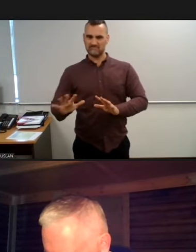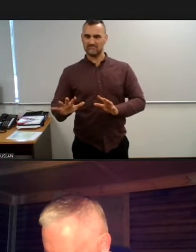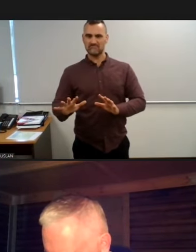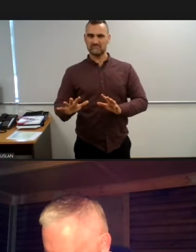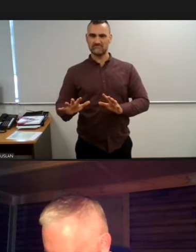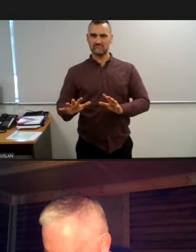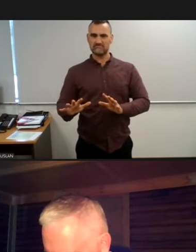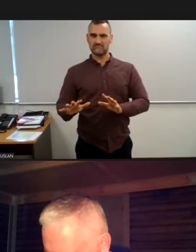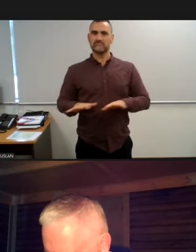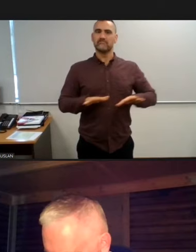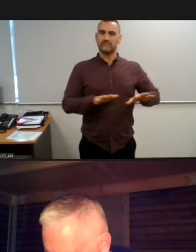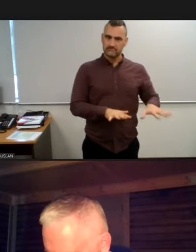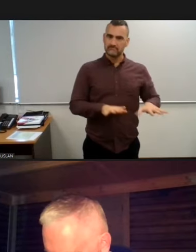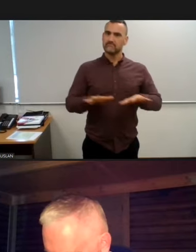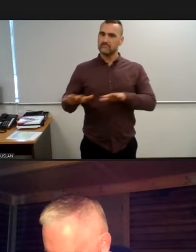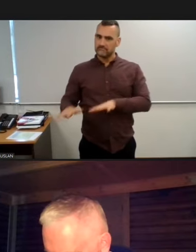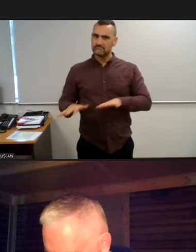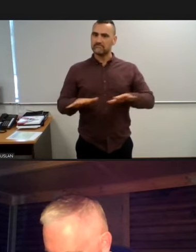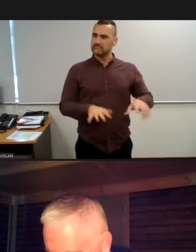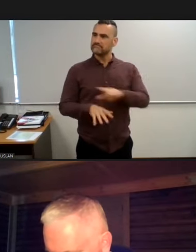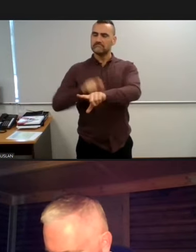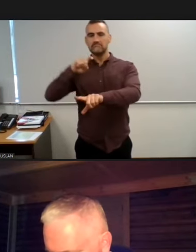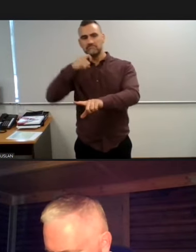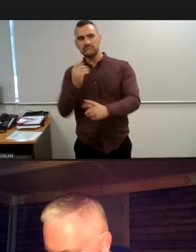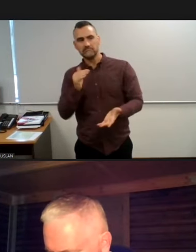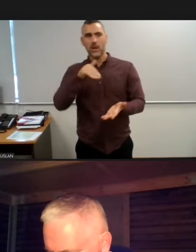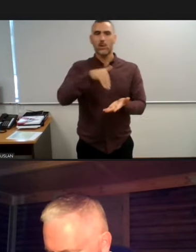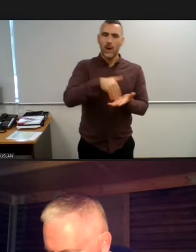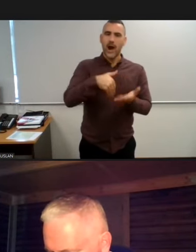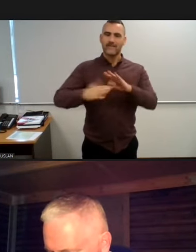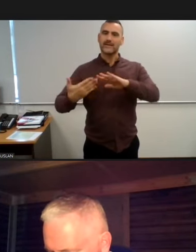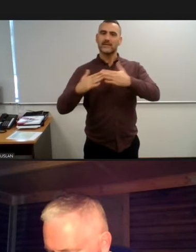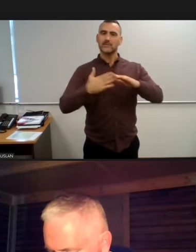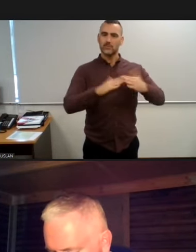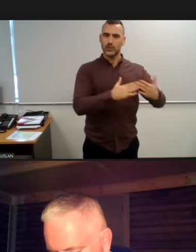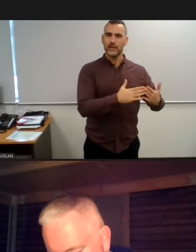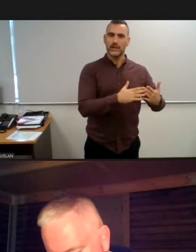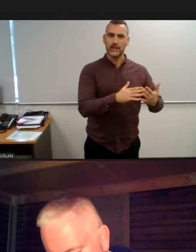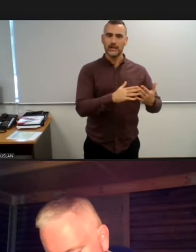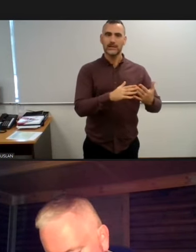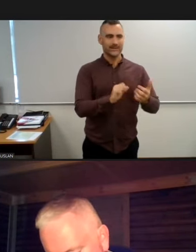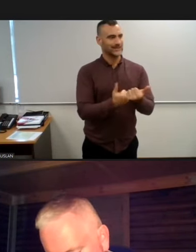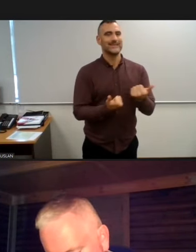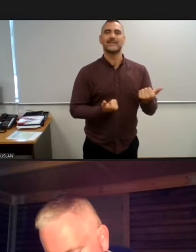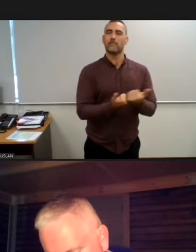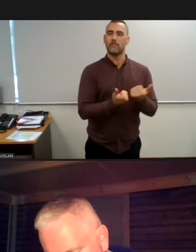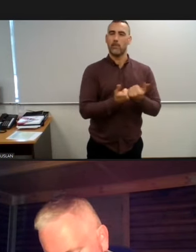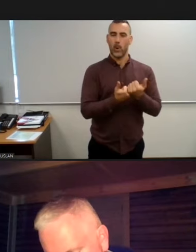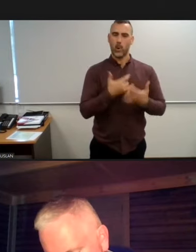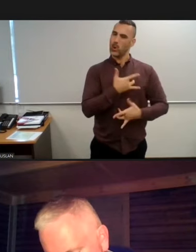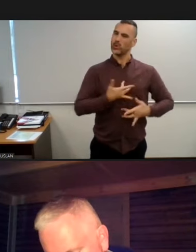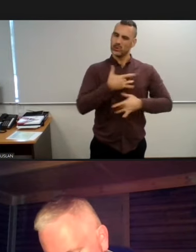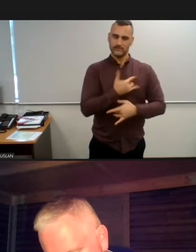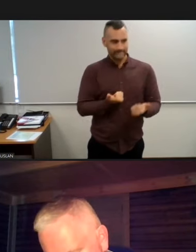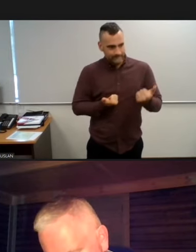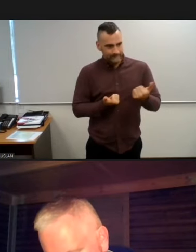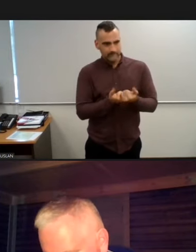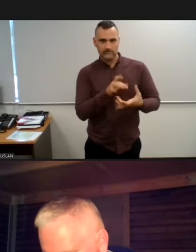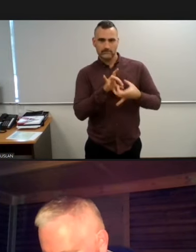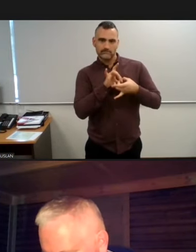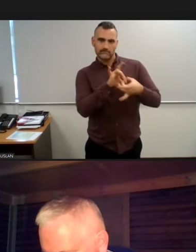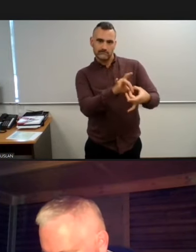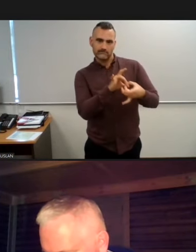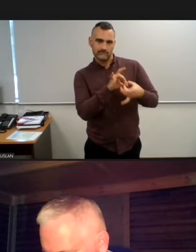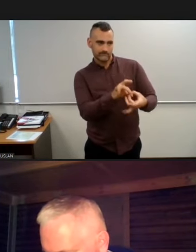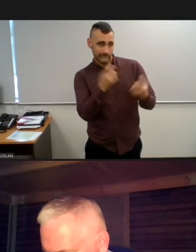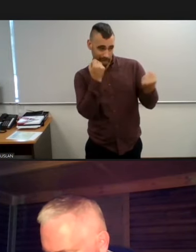is that they come into communities from a perspective of community support and engagement and connection to services, connection